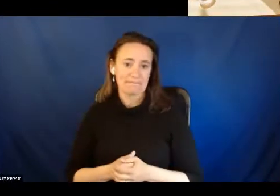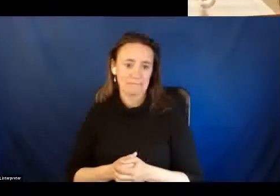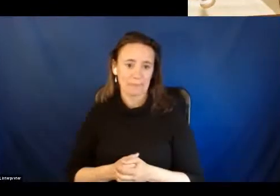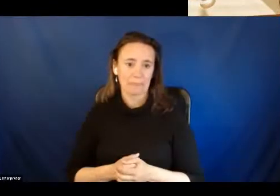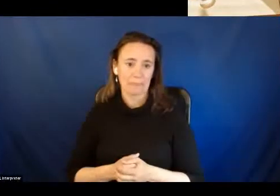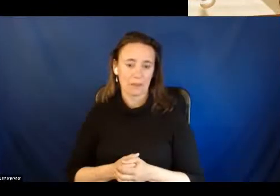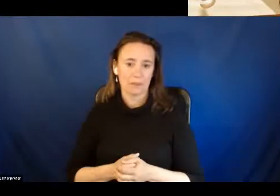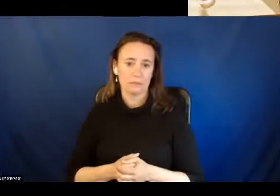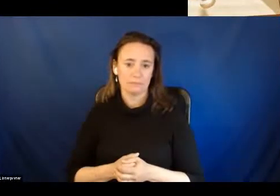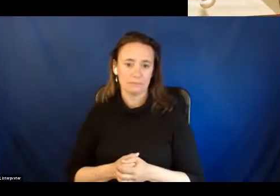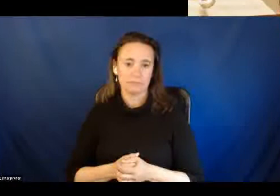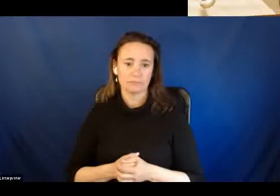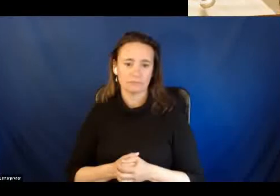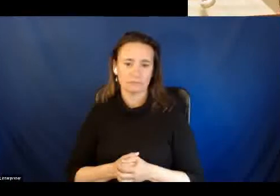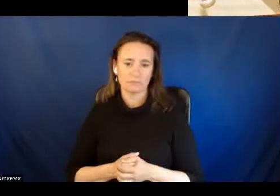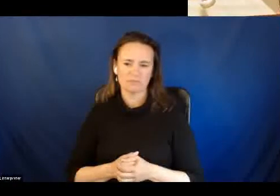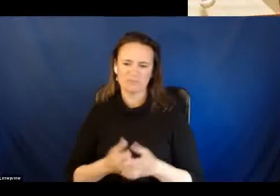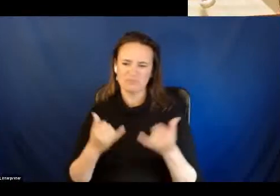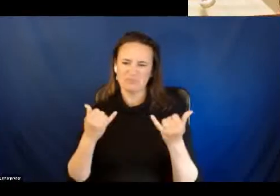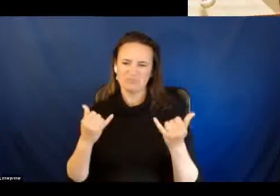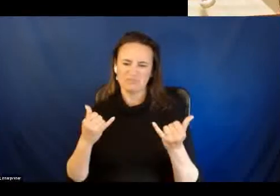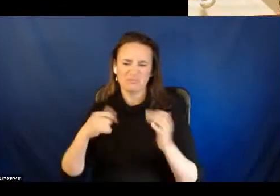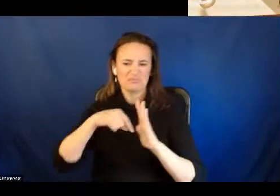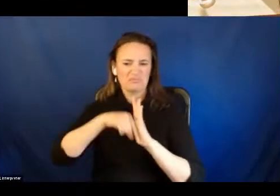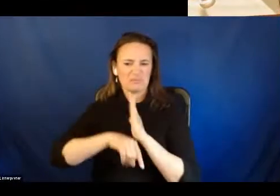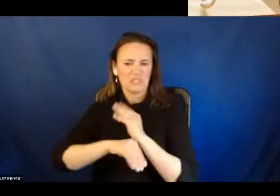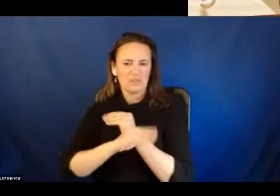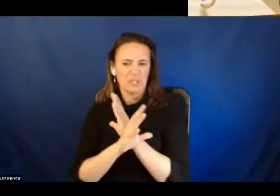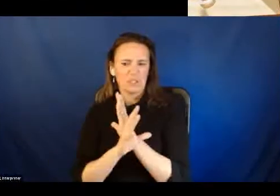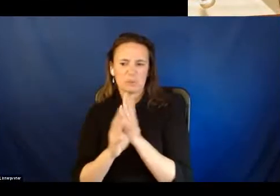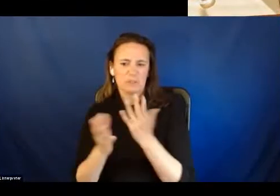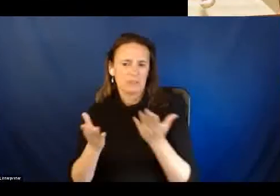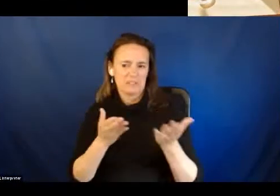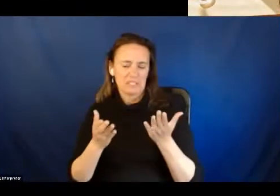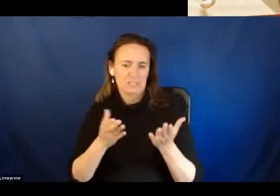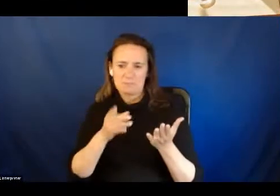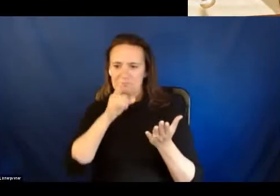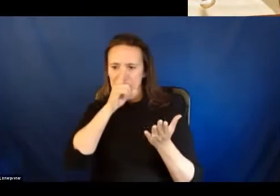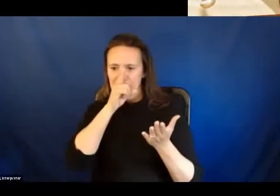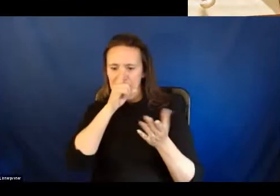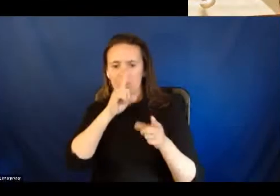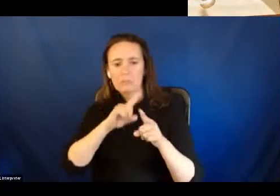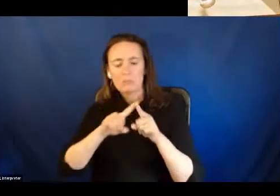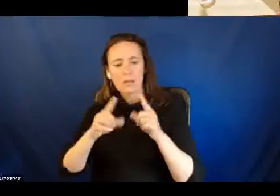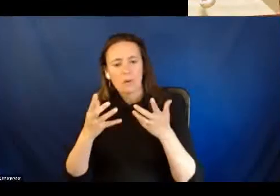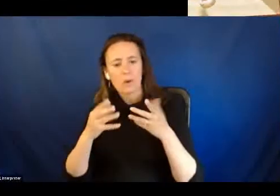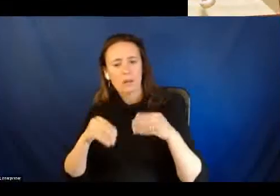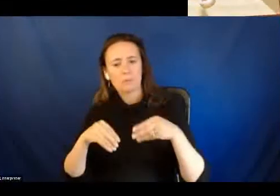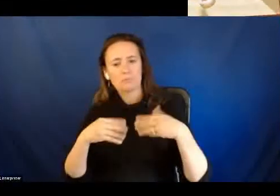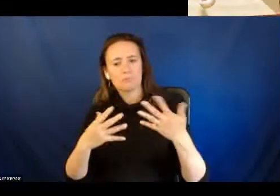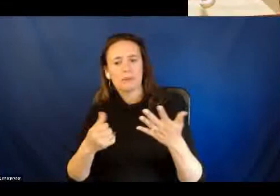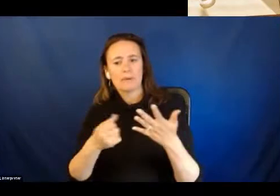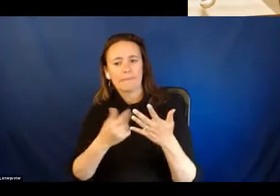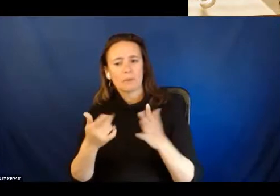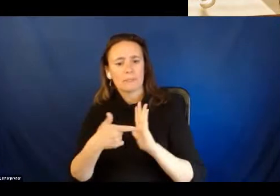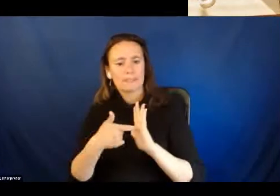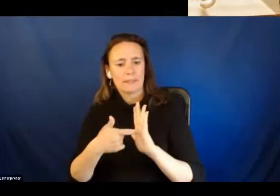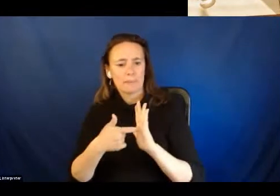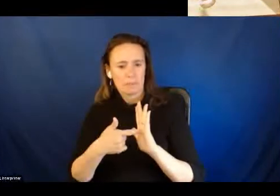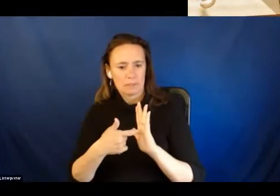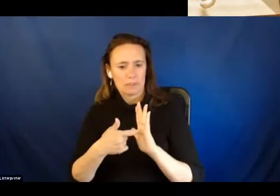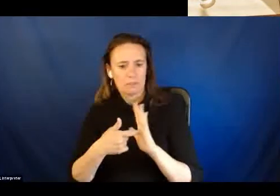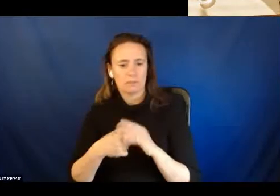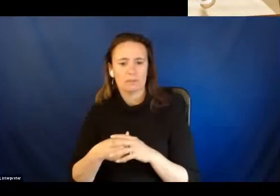And we're not really going to talk that much about virtual services today, but I did want to provide you all with a couple of examples